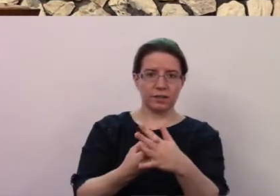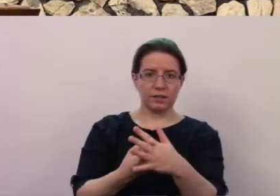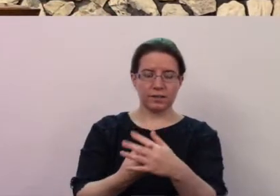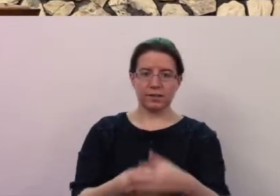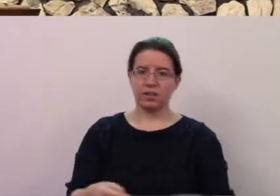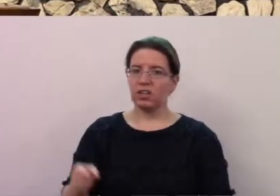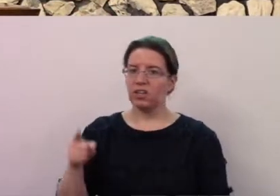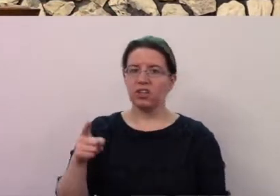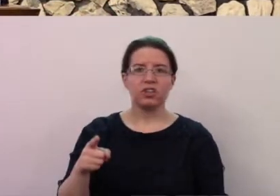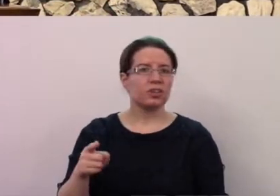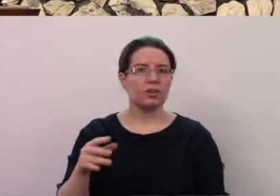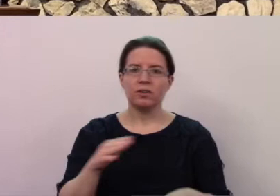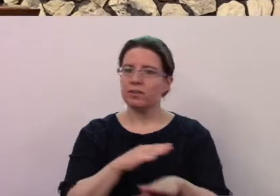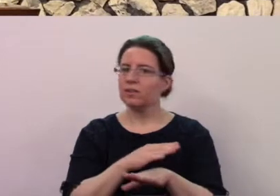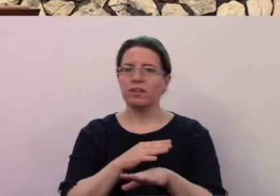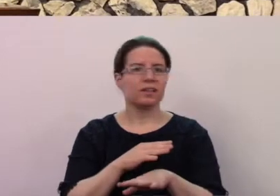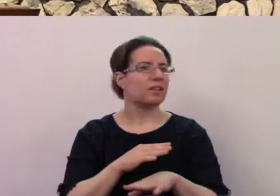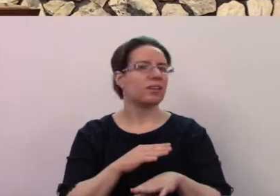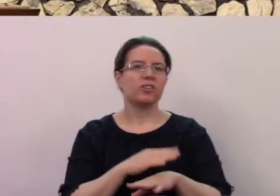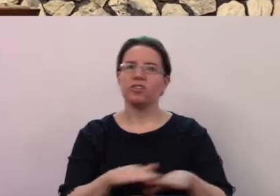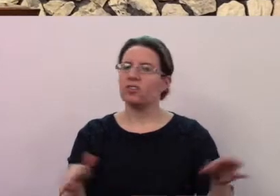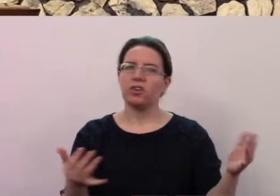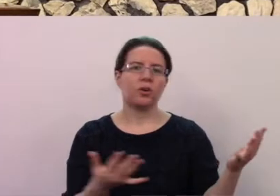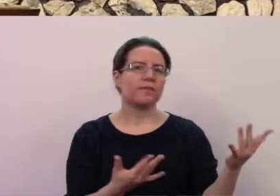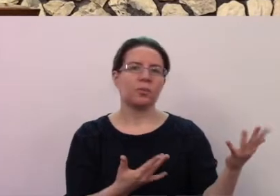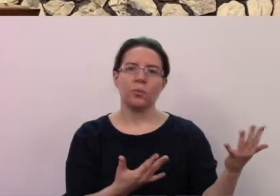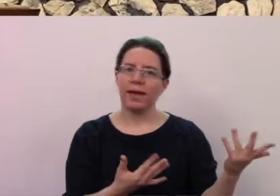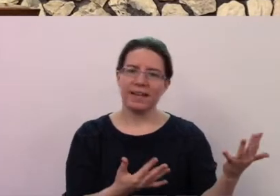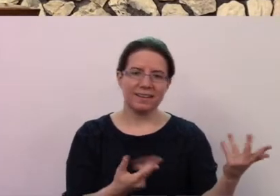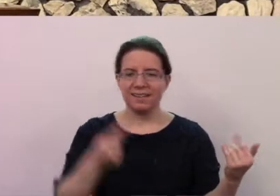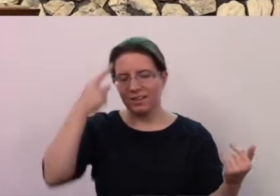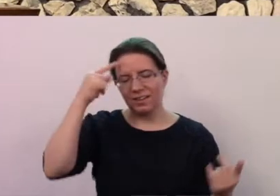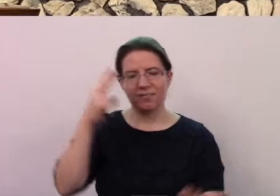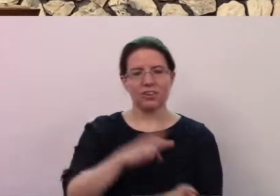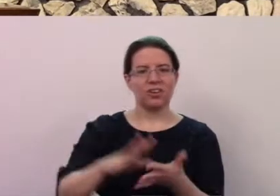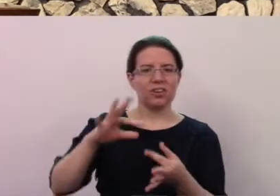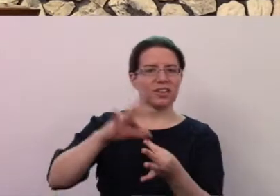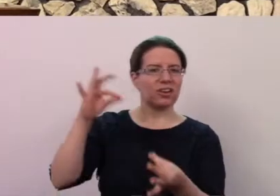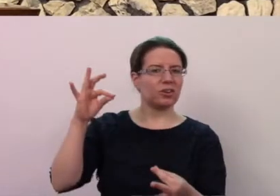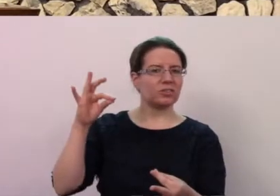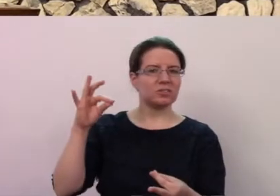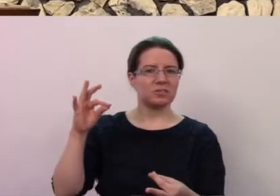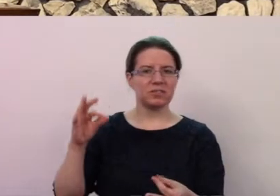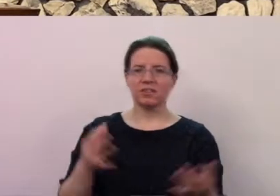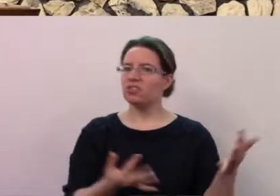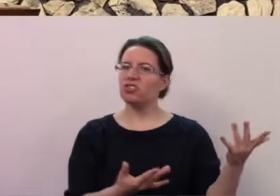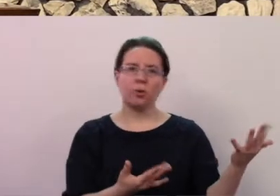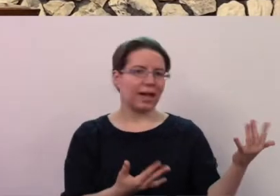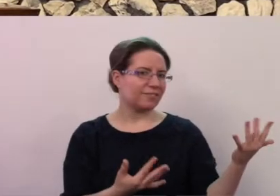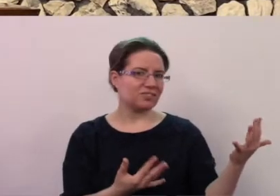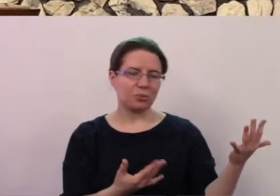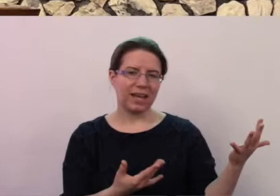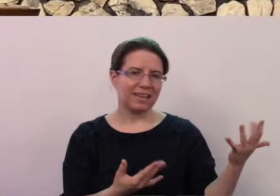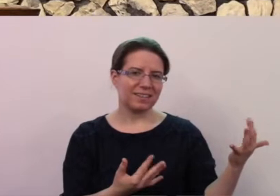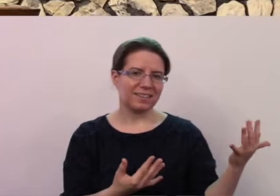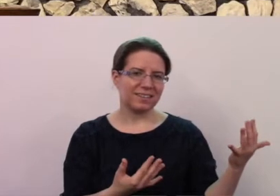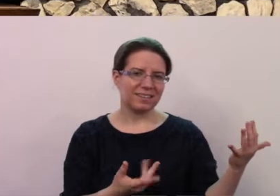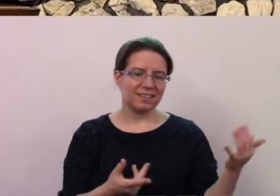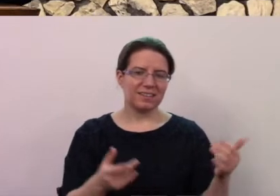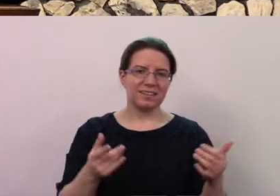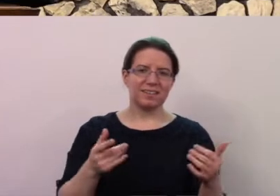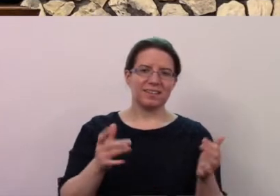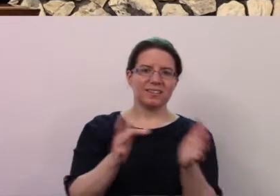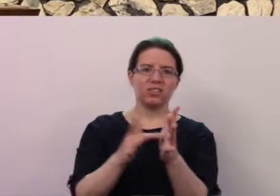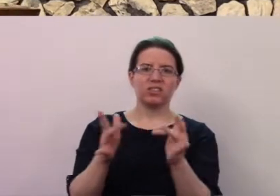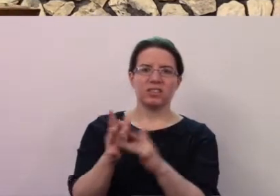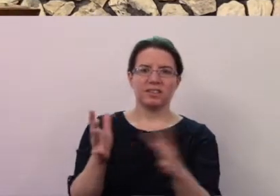you no longer have to wait to receive the gift of the Holy Ghost. Right. You don't have to tarry for this gift that